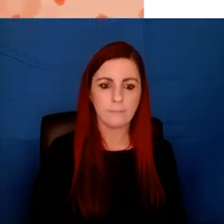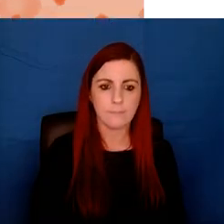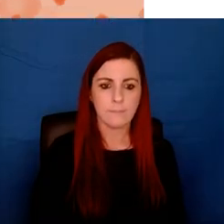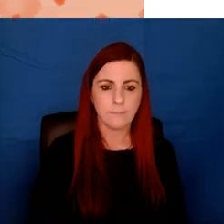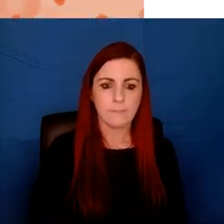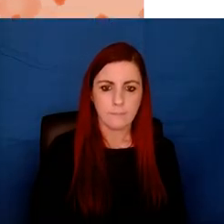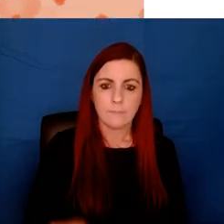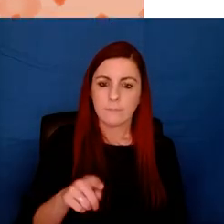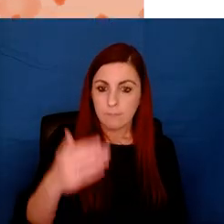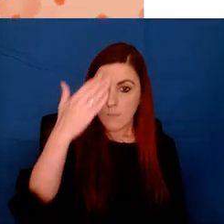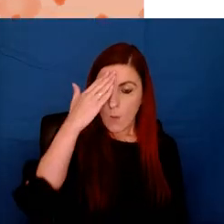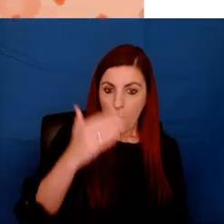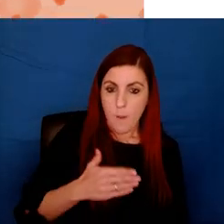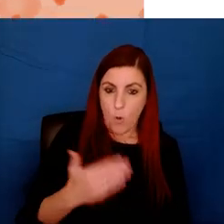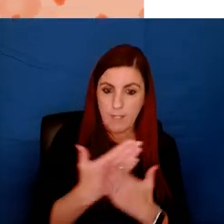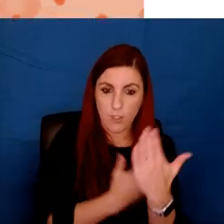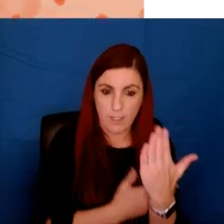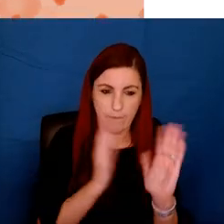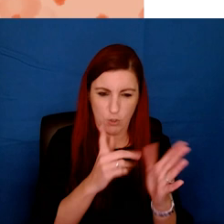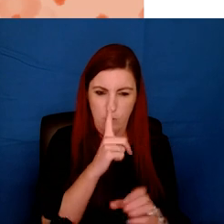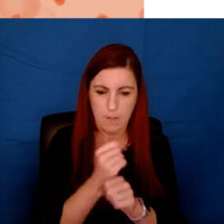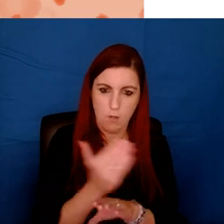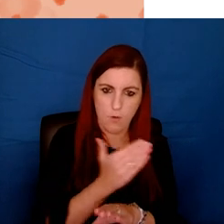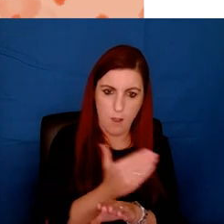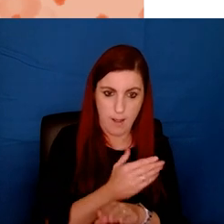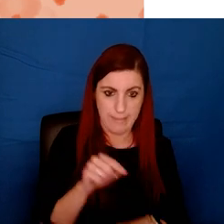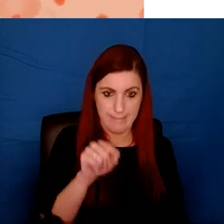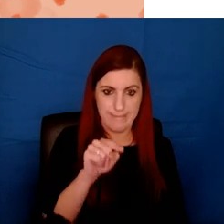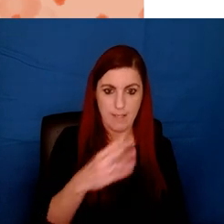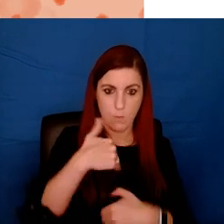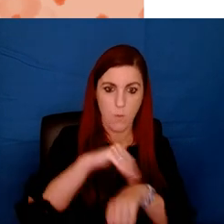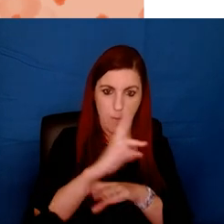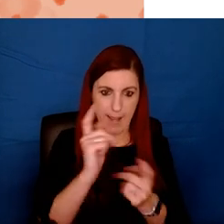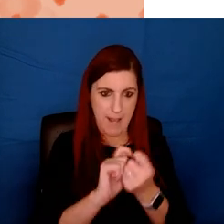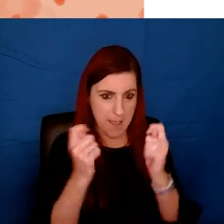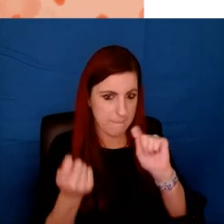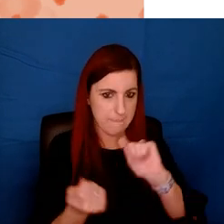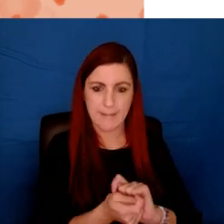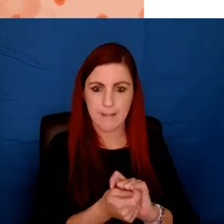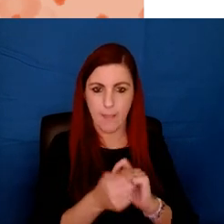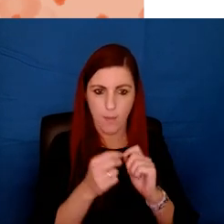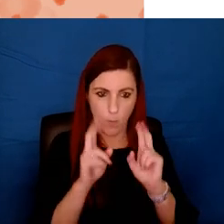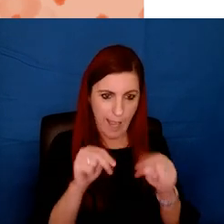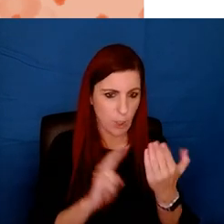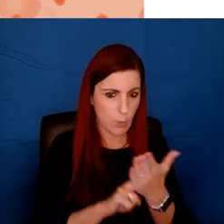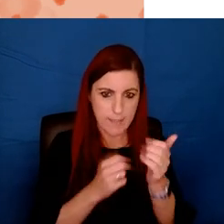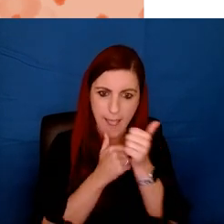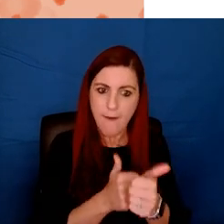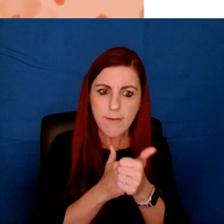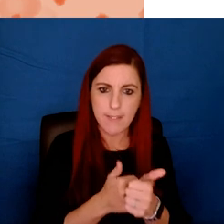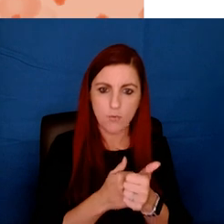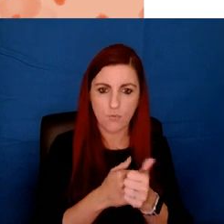So we know that the abortion legislation, I know I've already touched on that, that where it can be amended and if there can be advocacy done, to